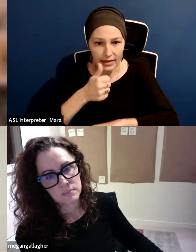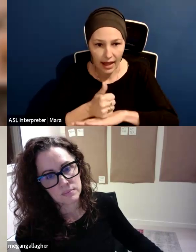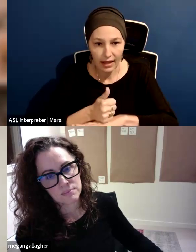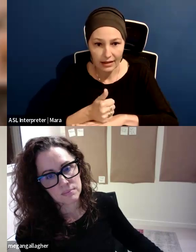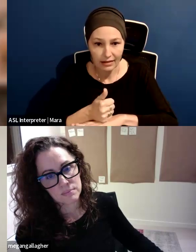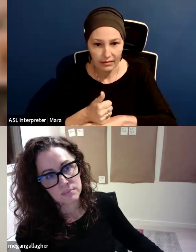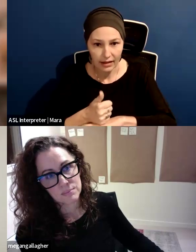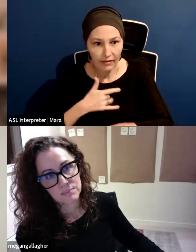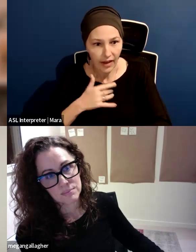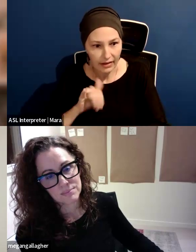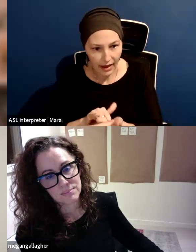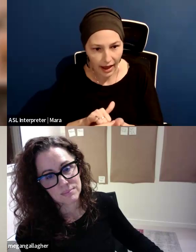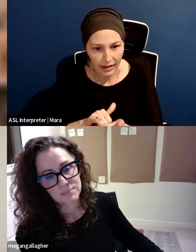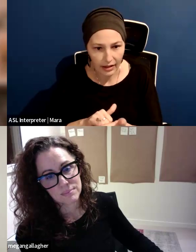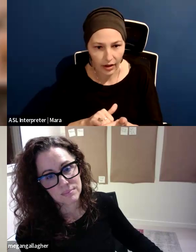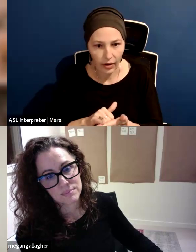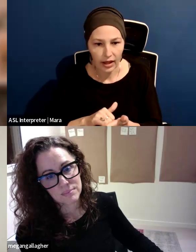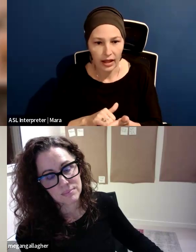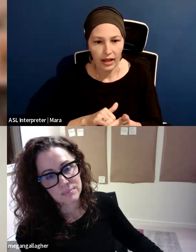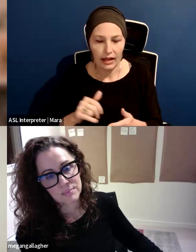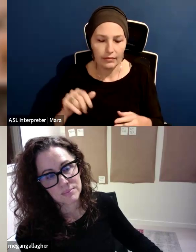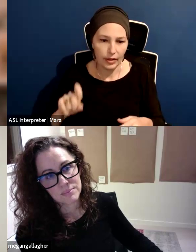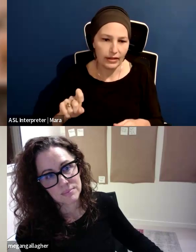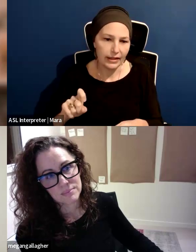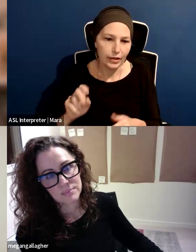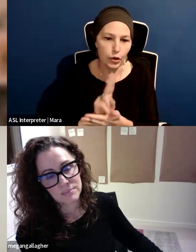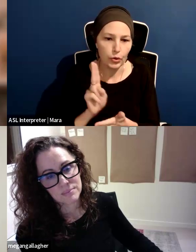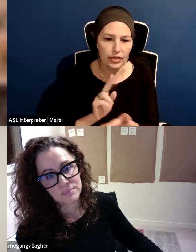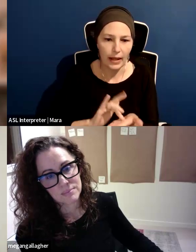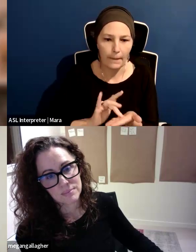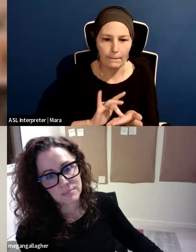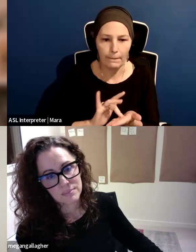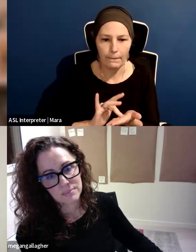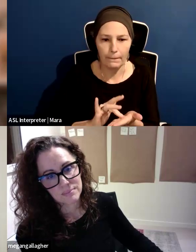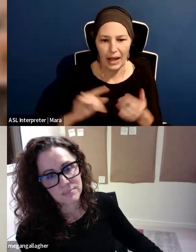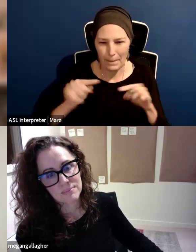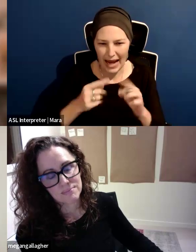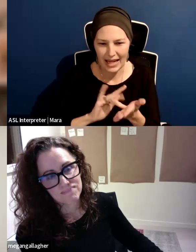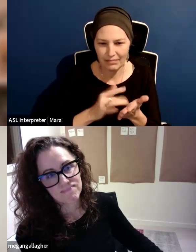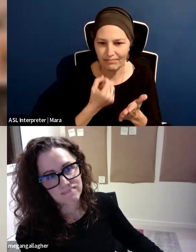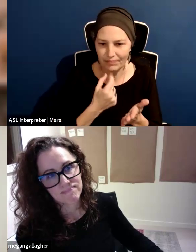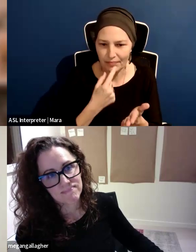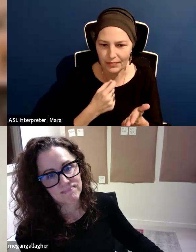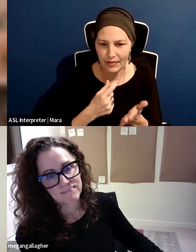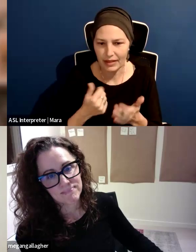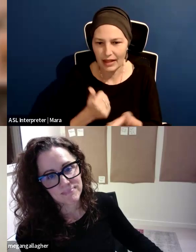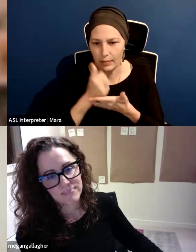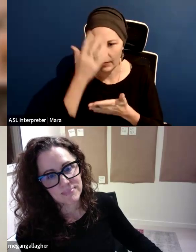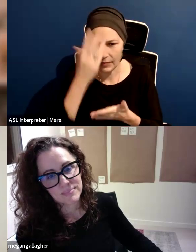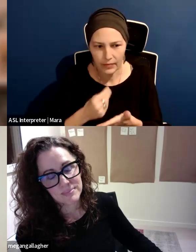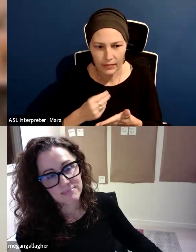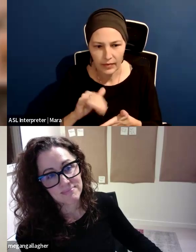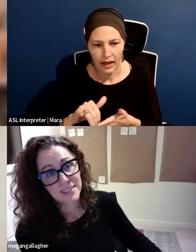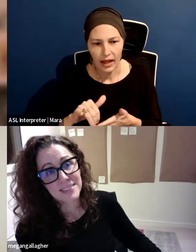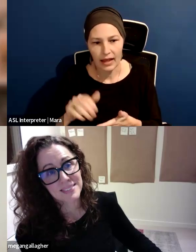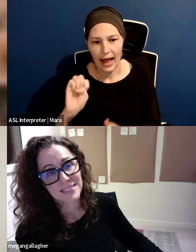days in episode 5 where I'm in the wheelchair, I'd have these long days and be tired, but like my pain be okay? And be like, wow, this is how the other